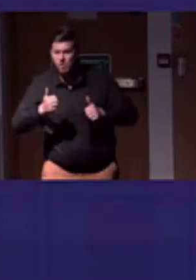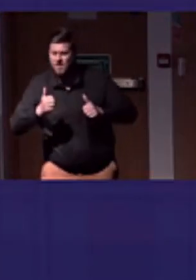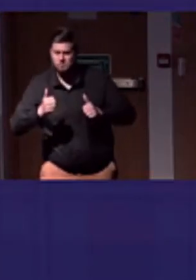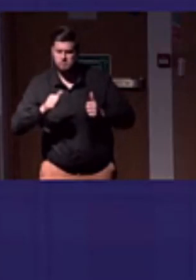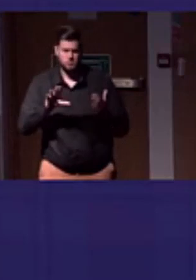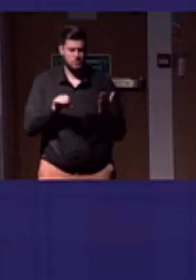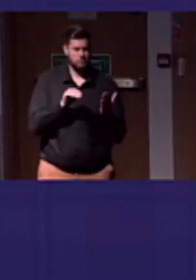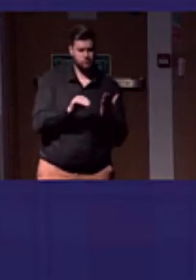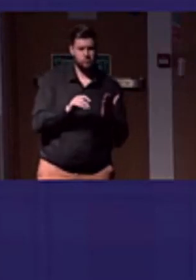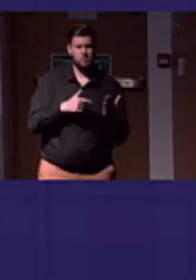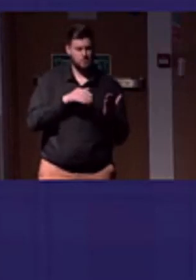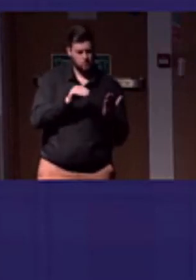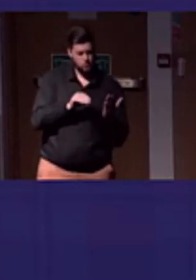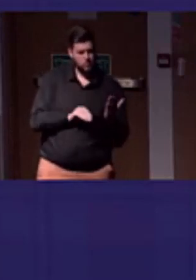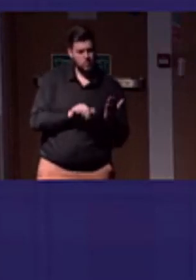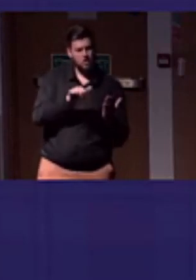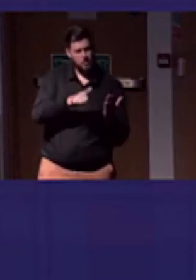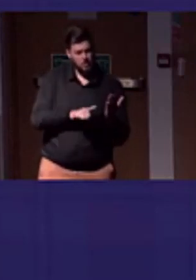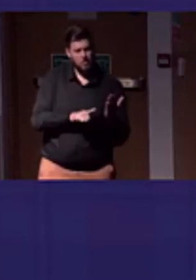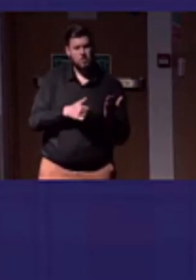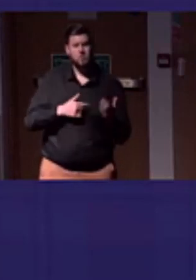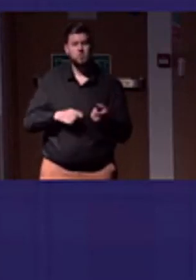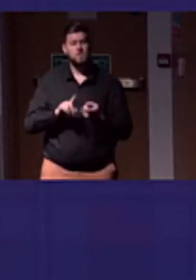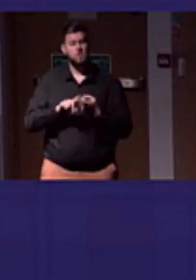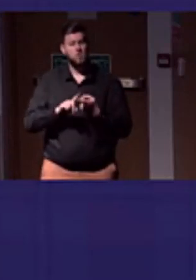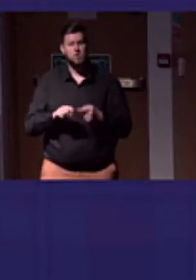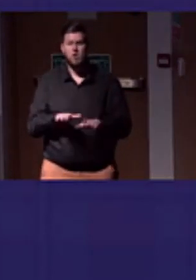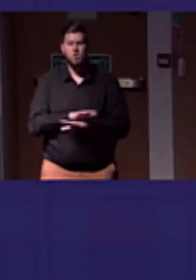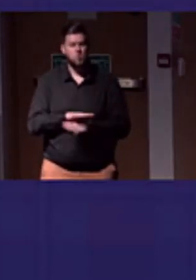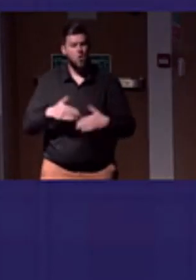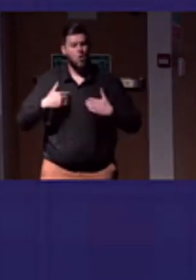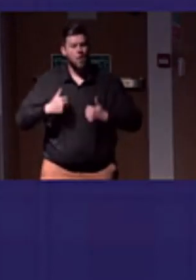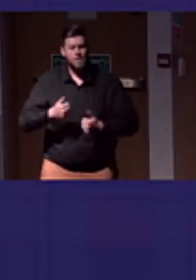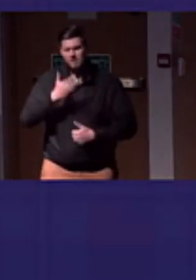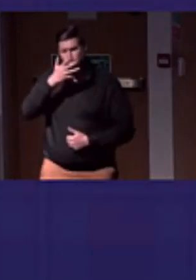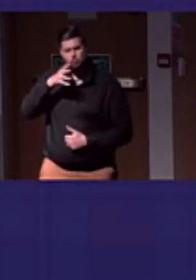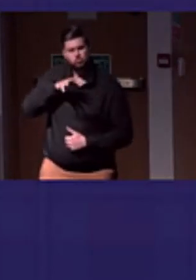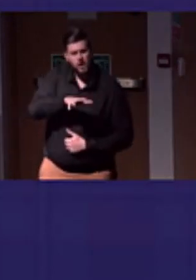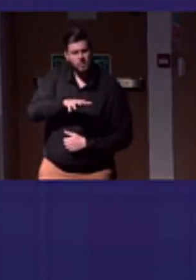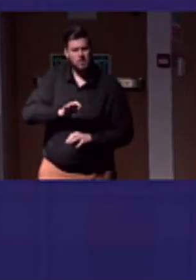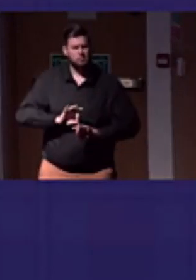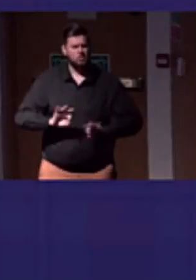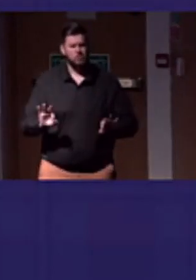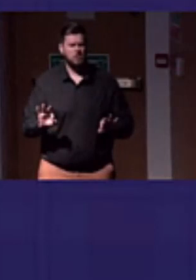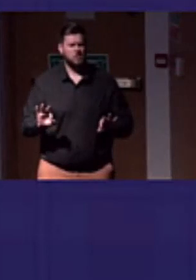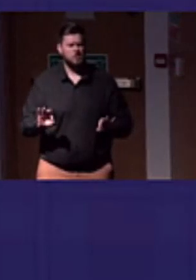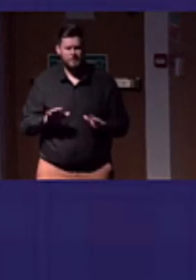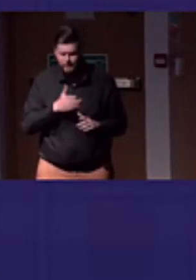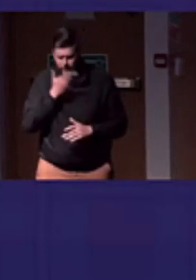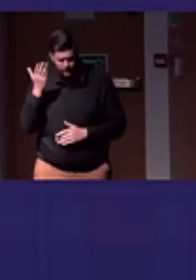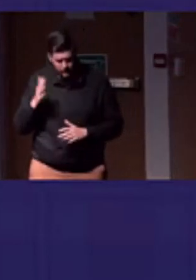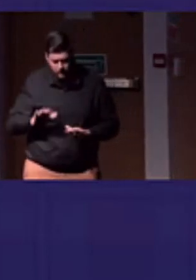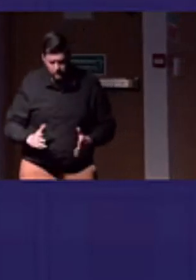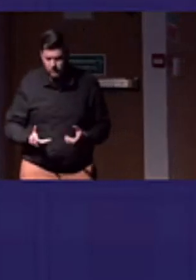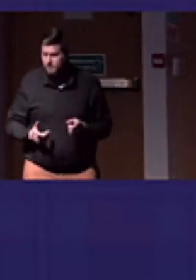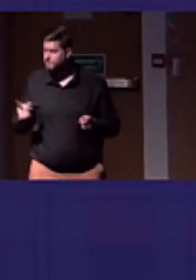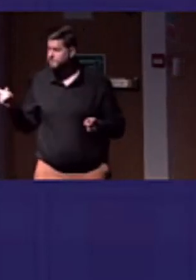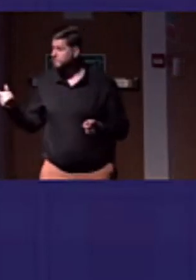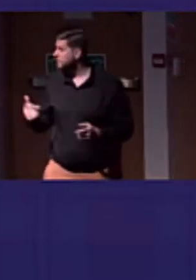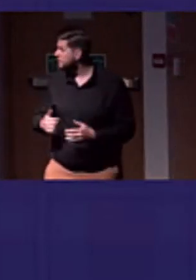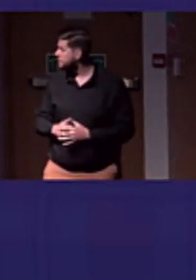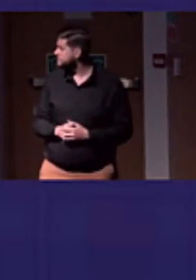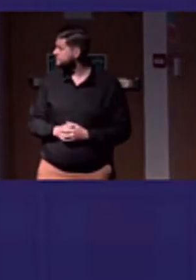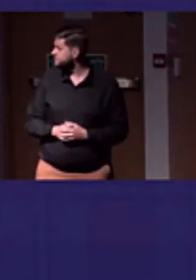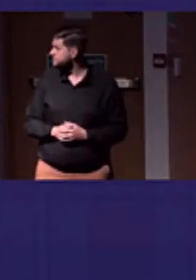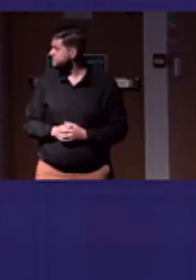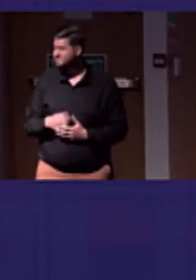worked. 1, we have no well-being shaming whatsoever. So that means I send email at weird hours because I'm an